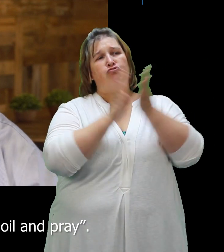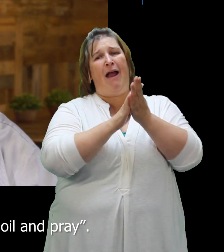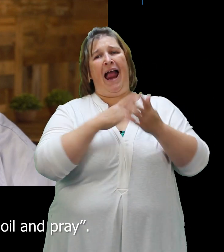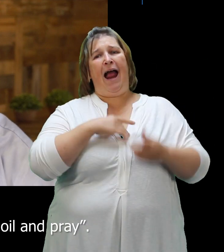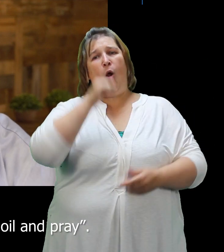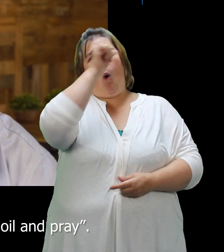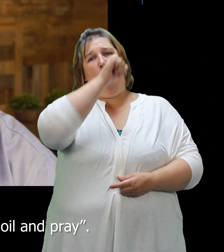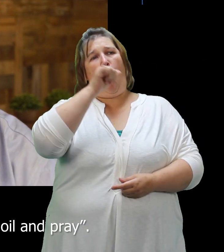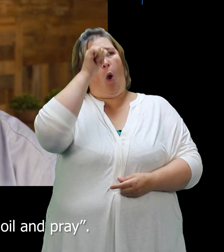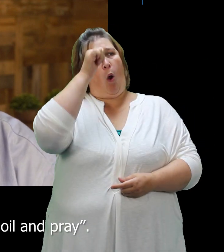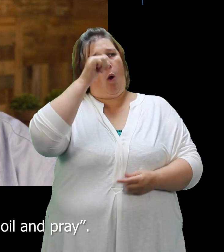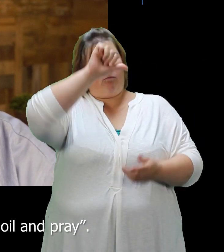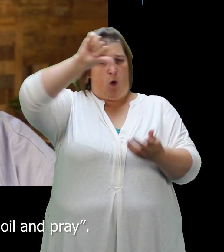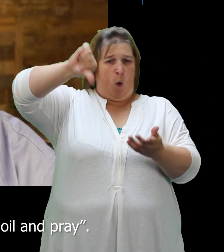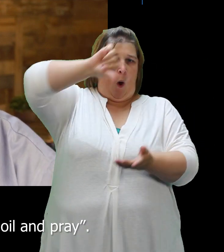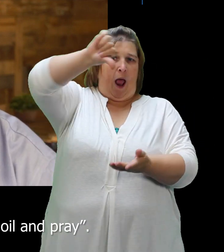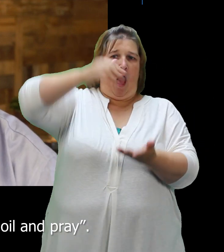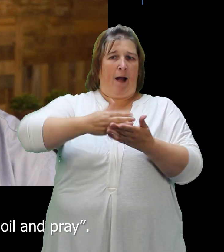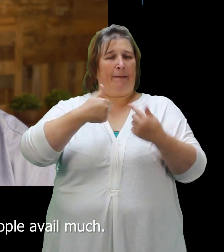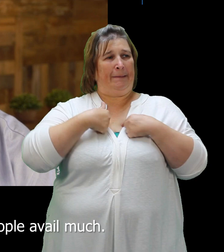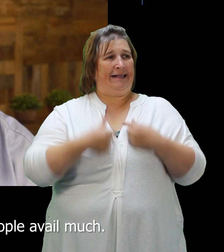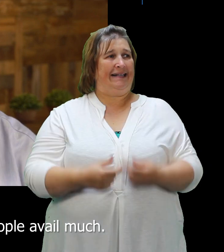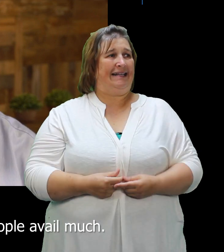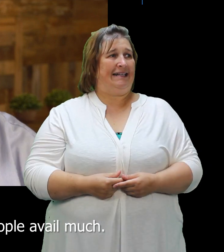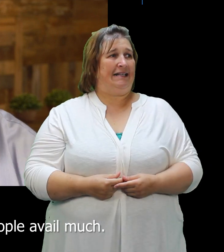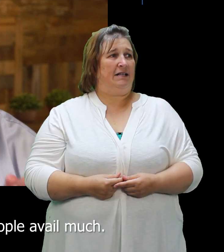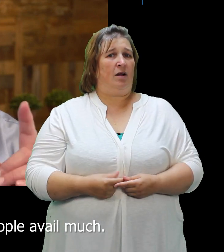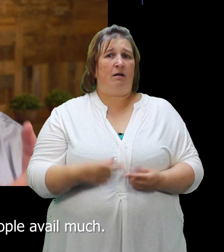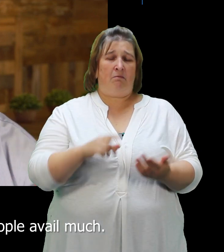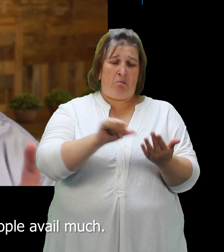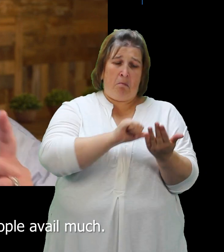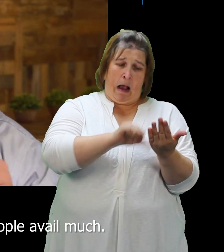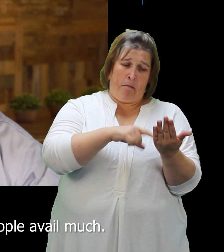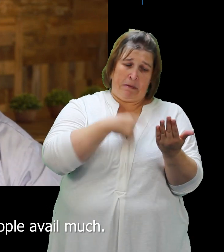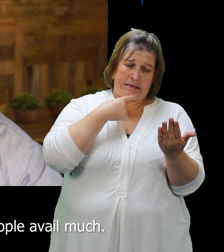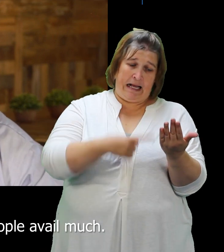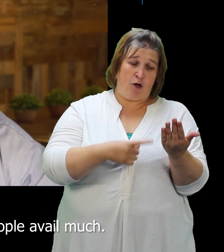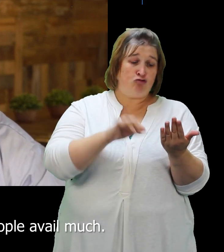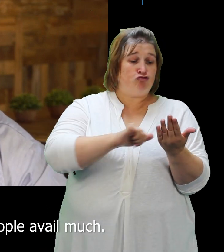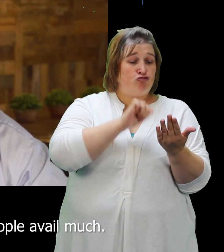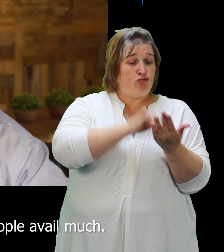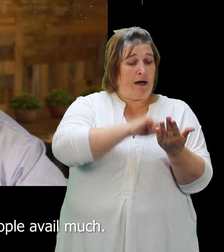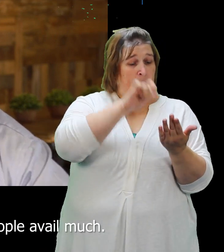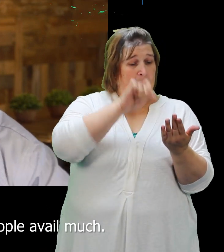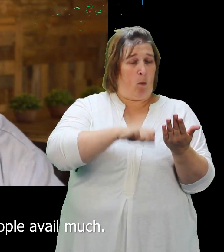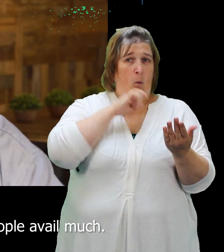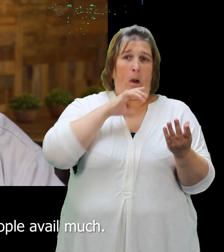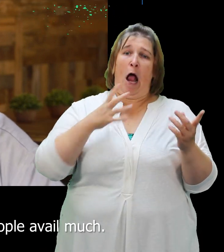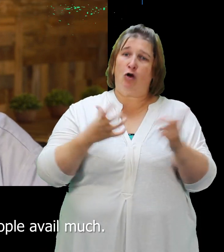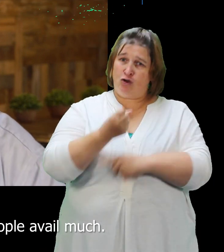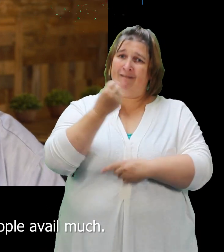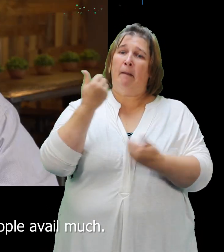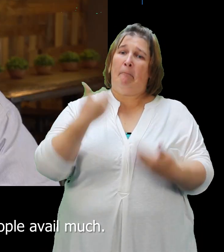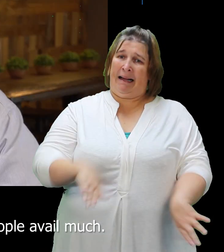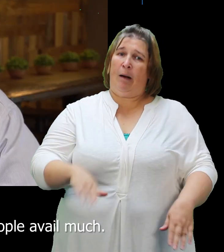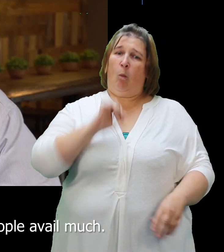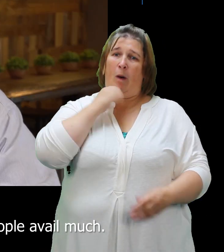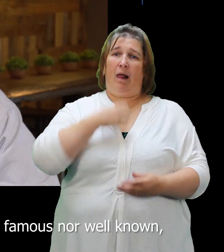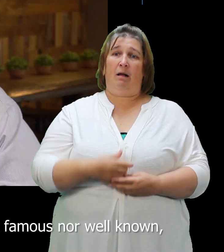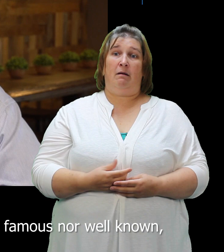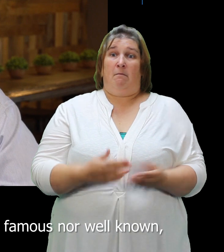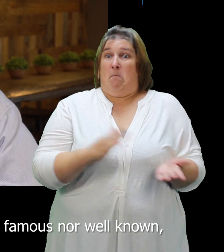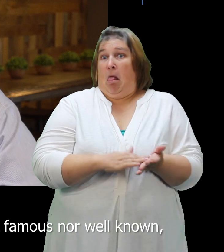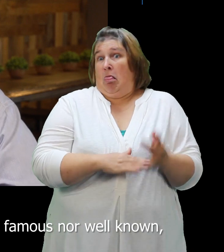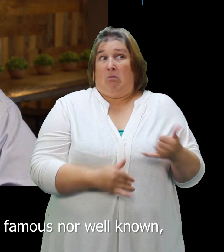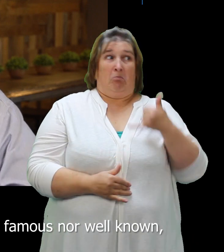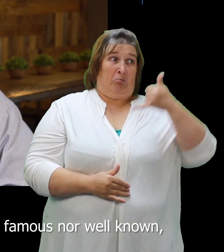come anoint me with oil and pray. Because the prayers of righteous people avail much.